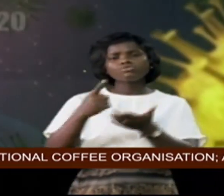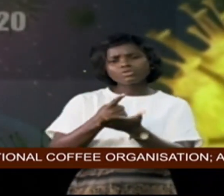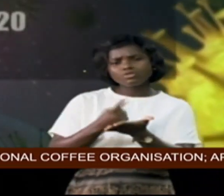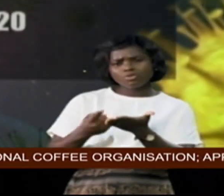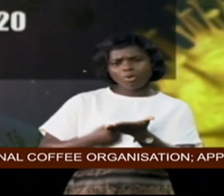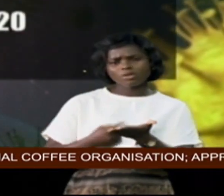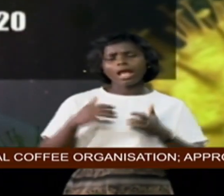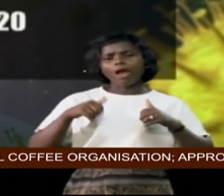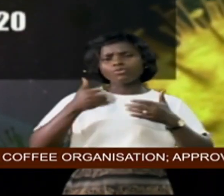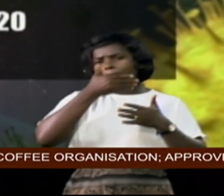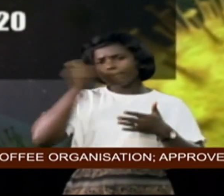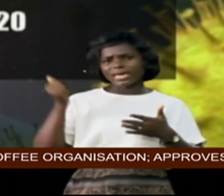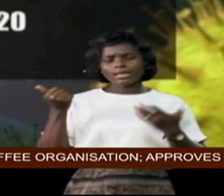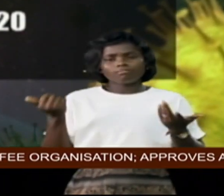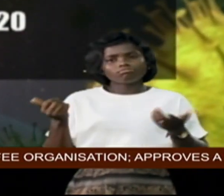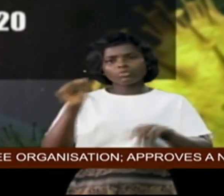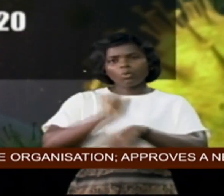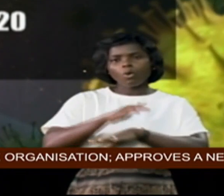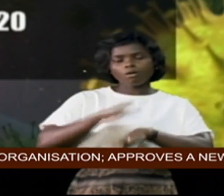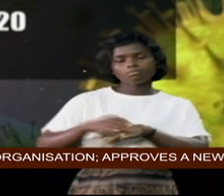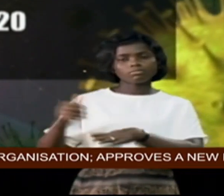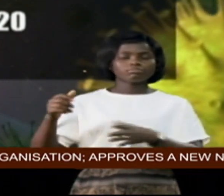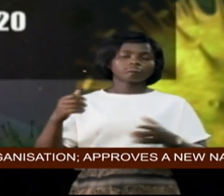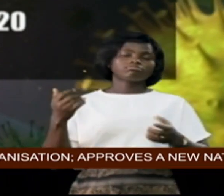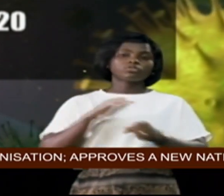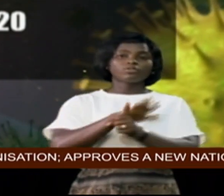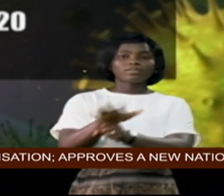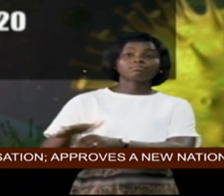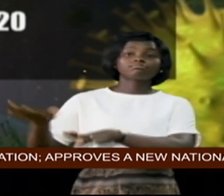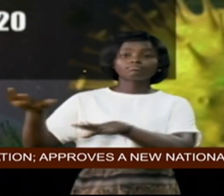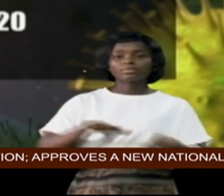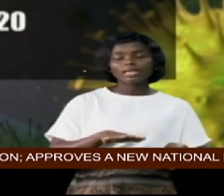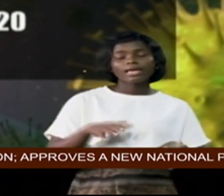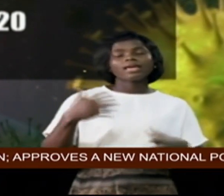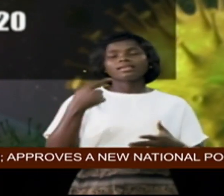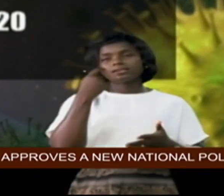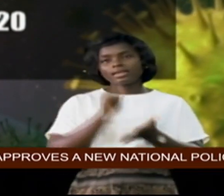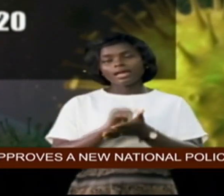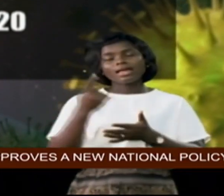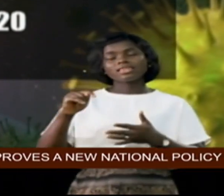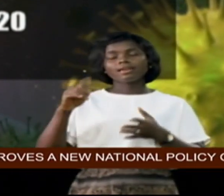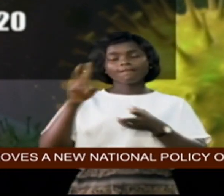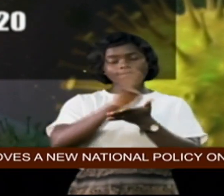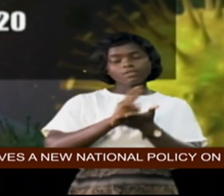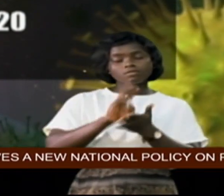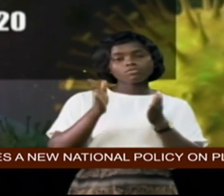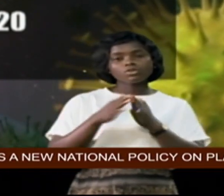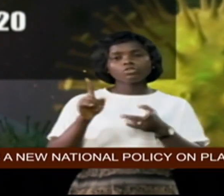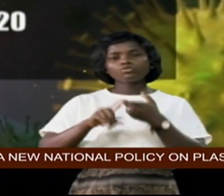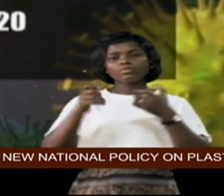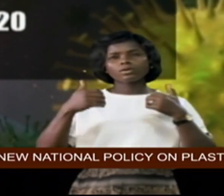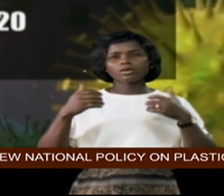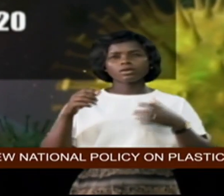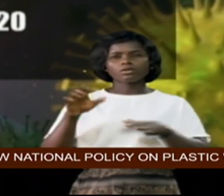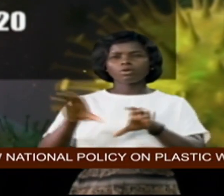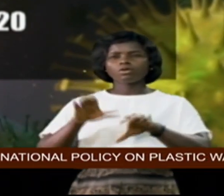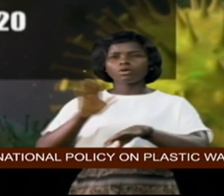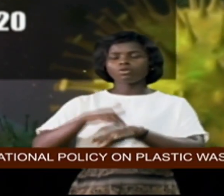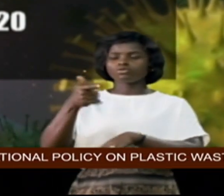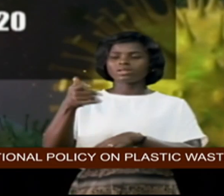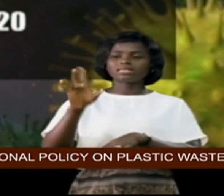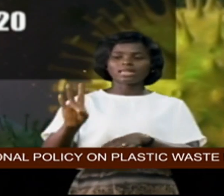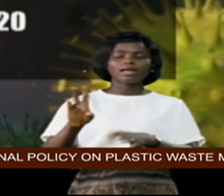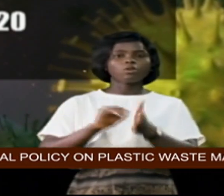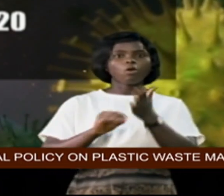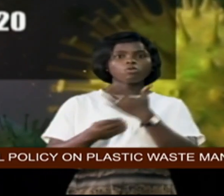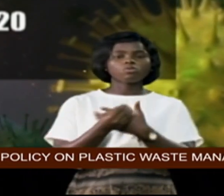better cooperate against the COVID-19 pandemic. Officials say the video conference, to be held on 29th October, will be the